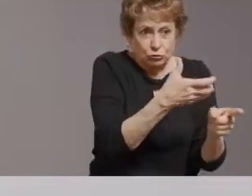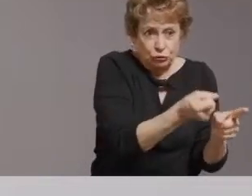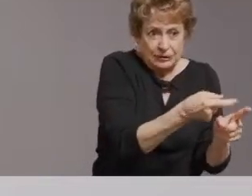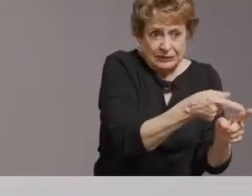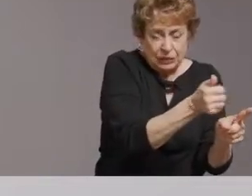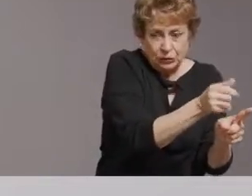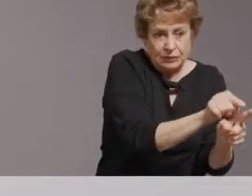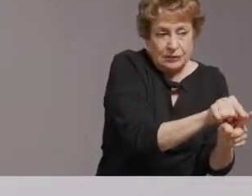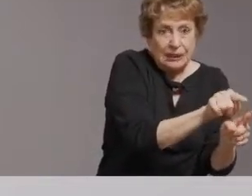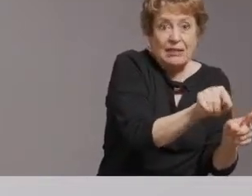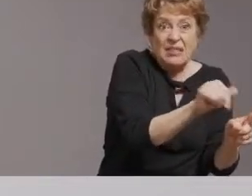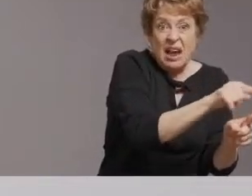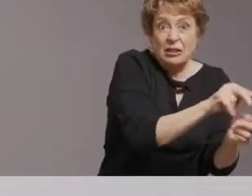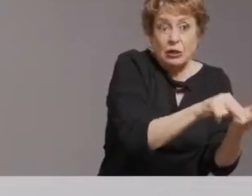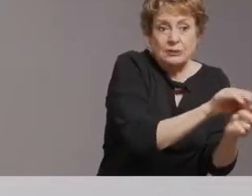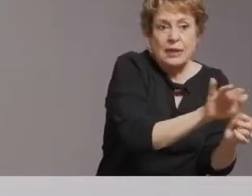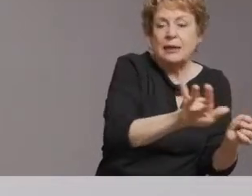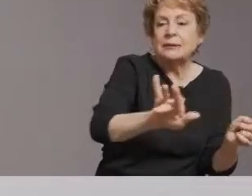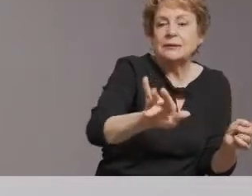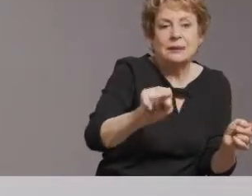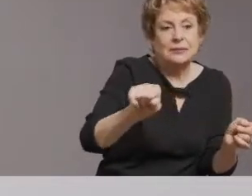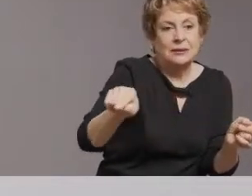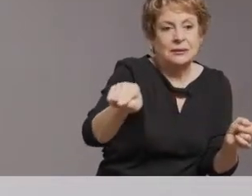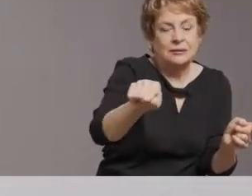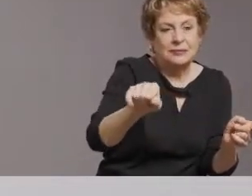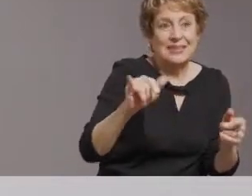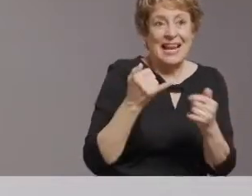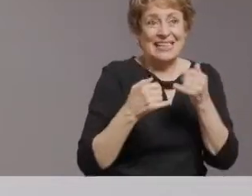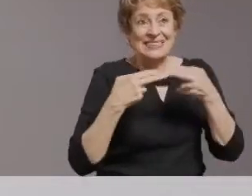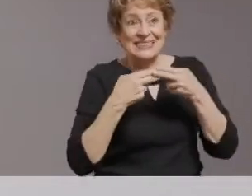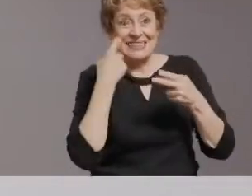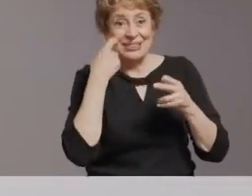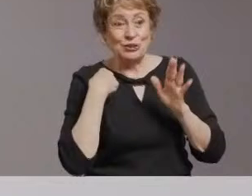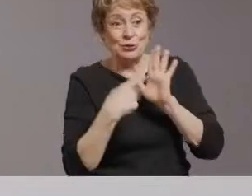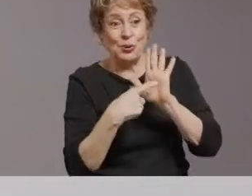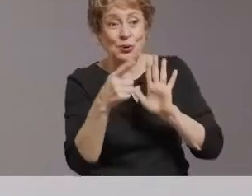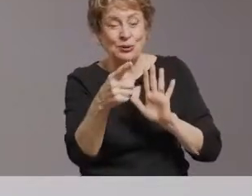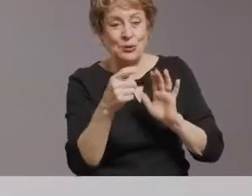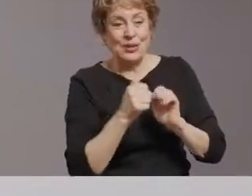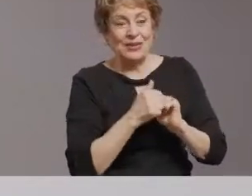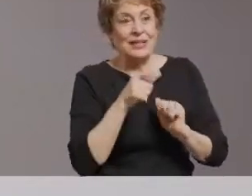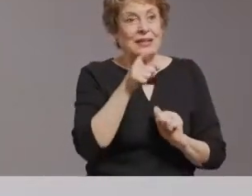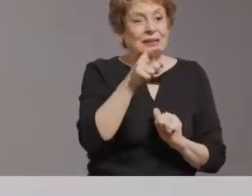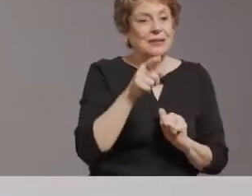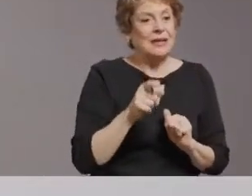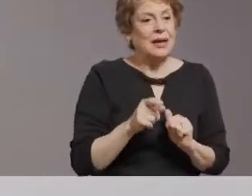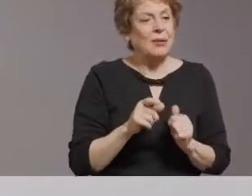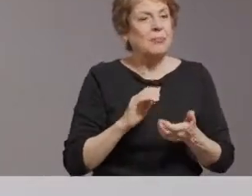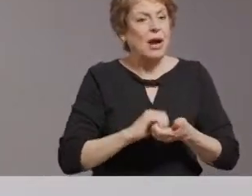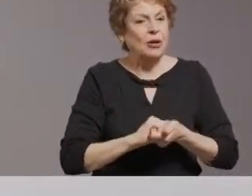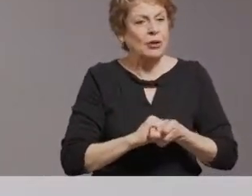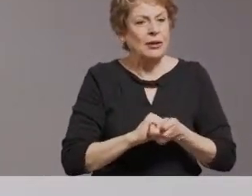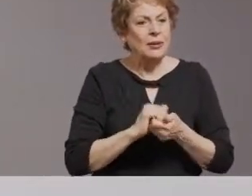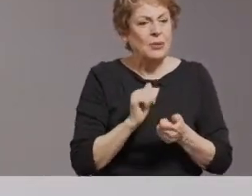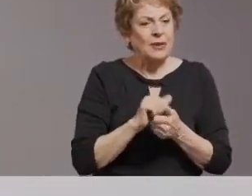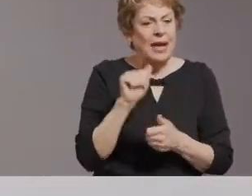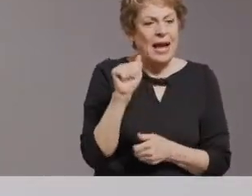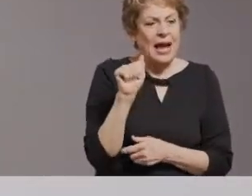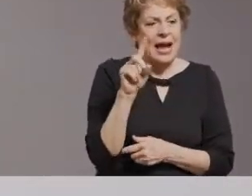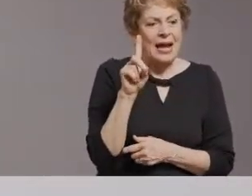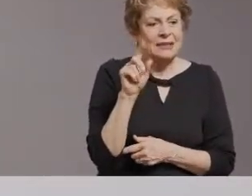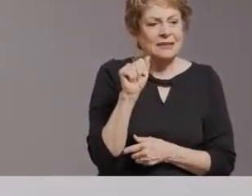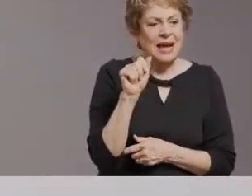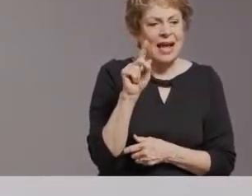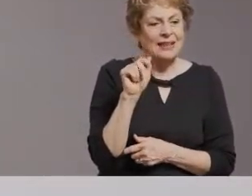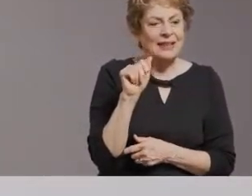this slide was actually a partnership between Walgreens, Equality Health, I believe Adelante Healthcare, where they set up